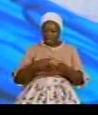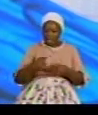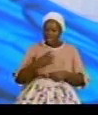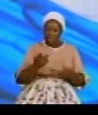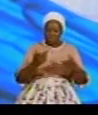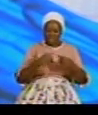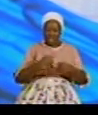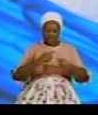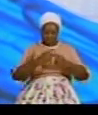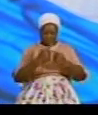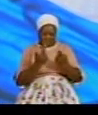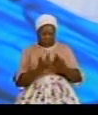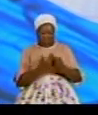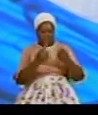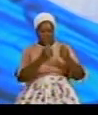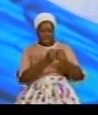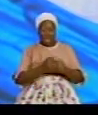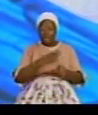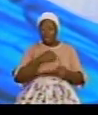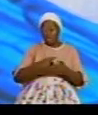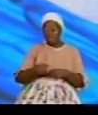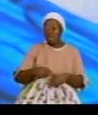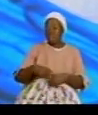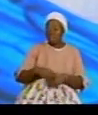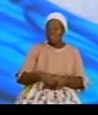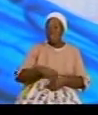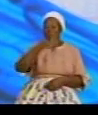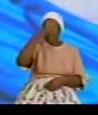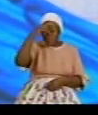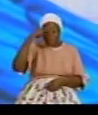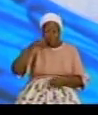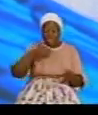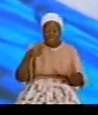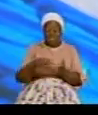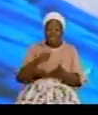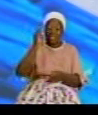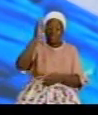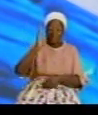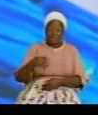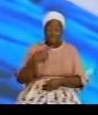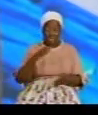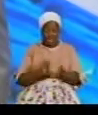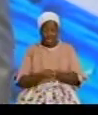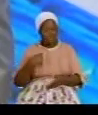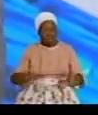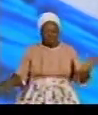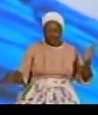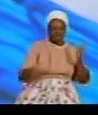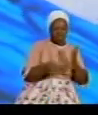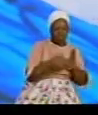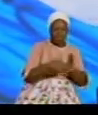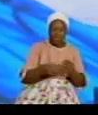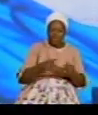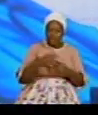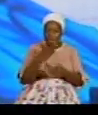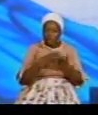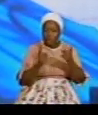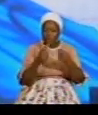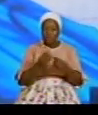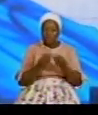conspiracy that because he said that, was shut him up. And then somebody comes to inform